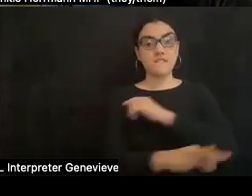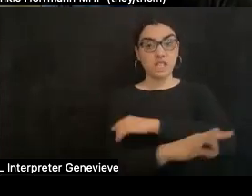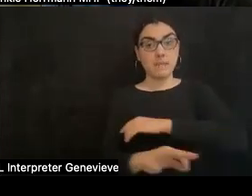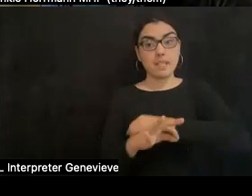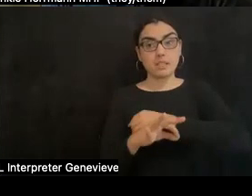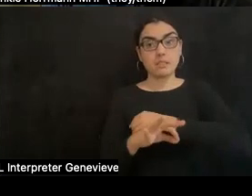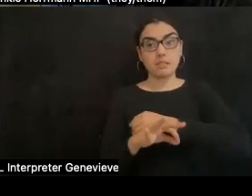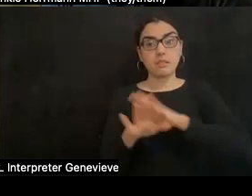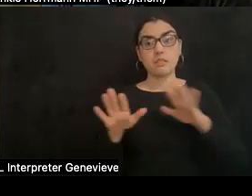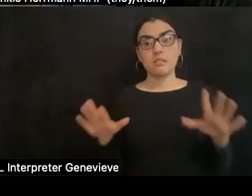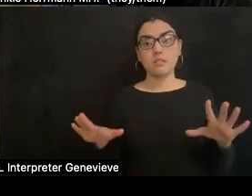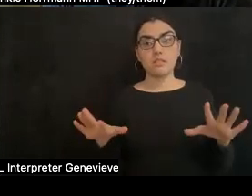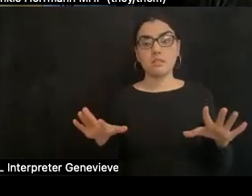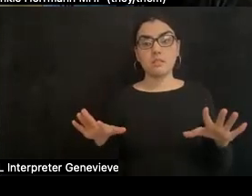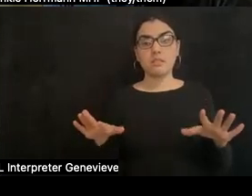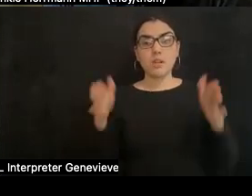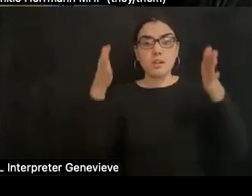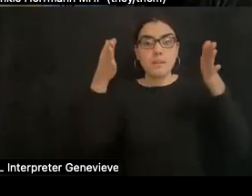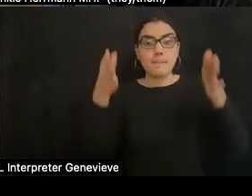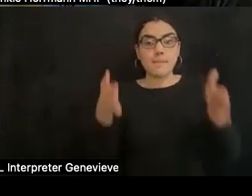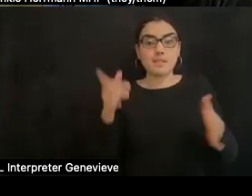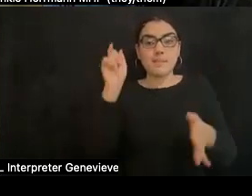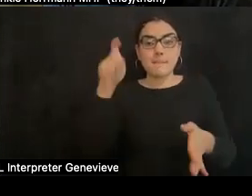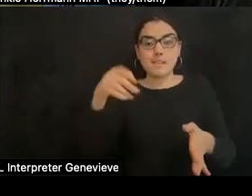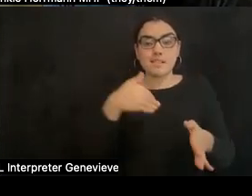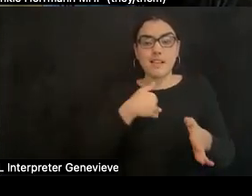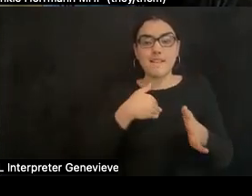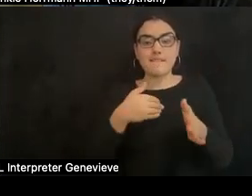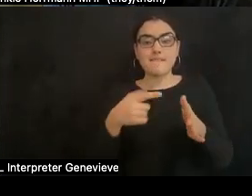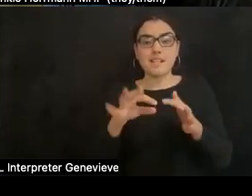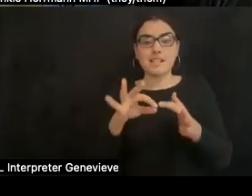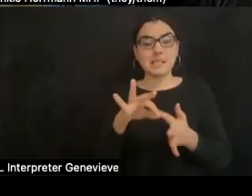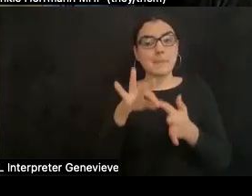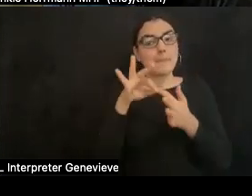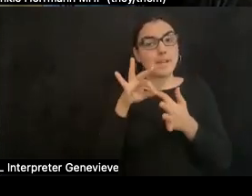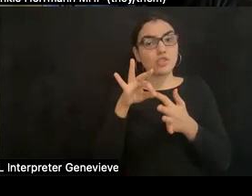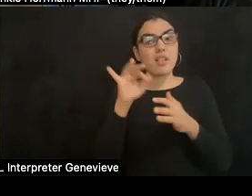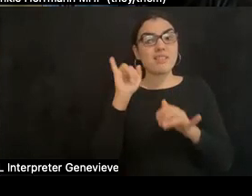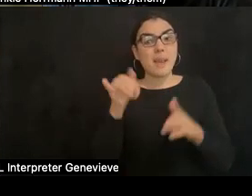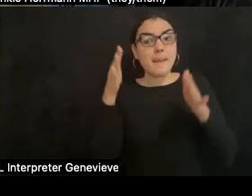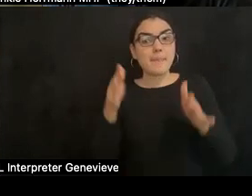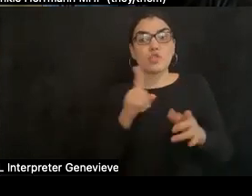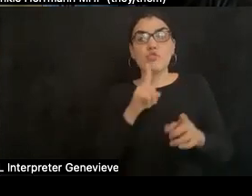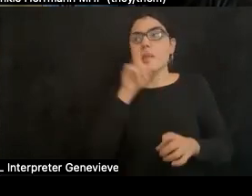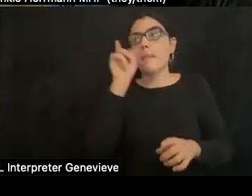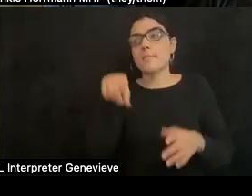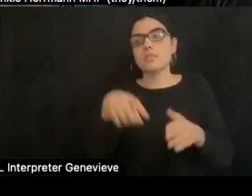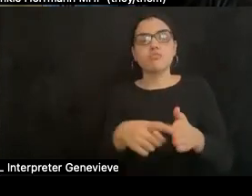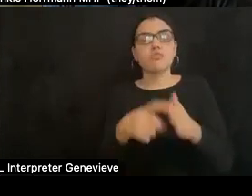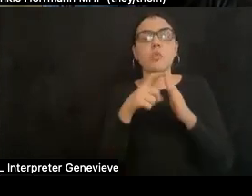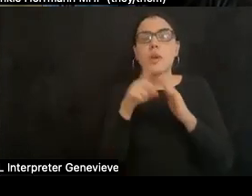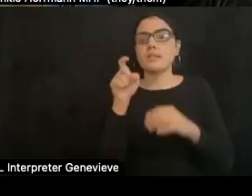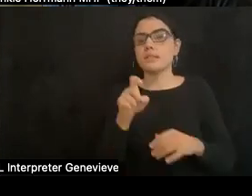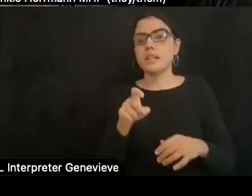fundamentally, the person has to have a specialty that the individual absolutely needs, and that there is no